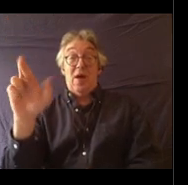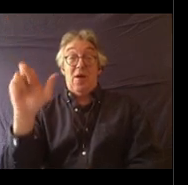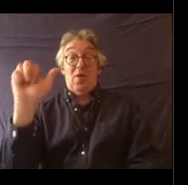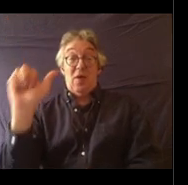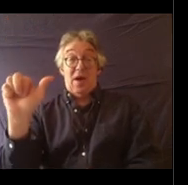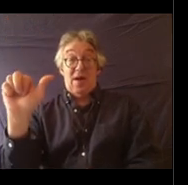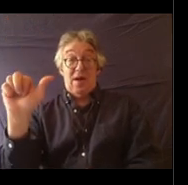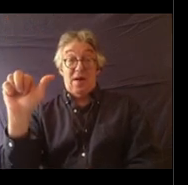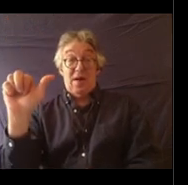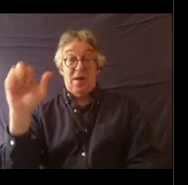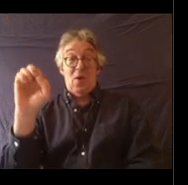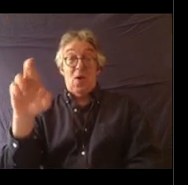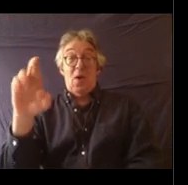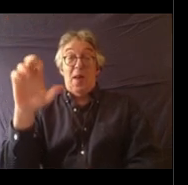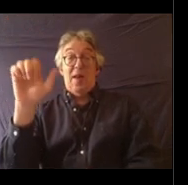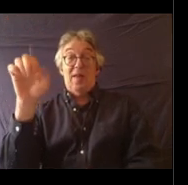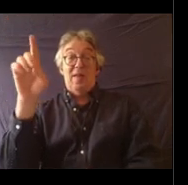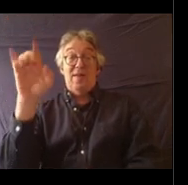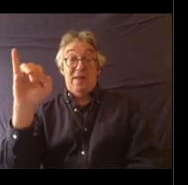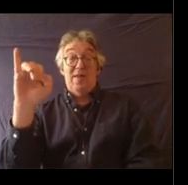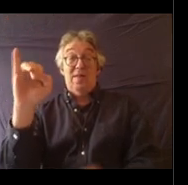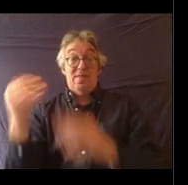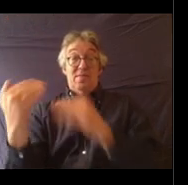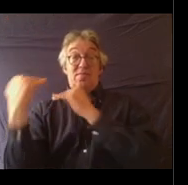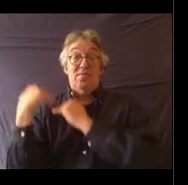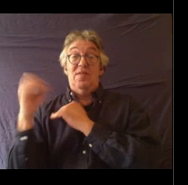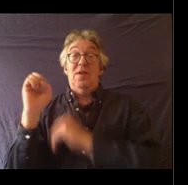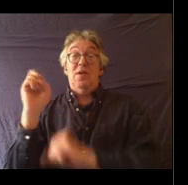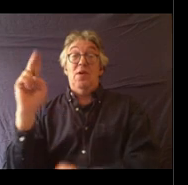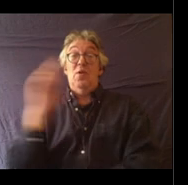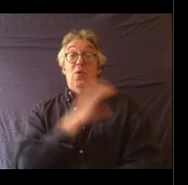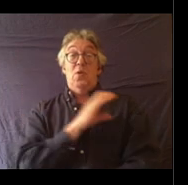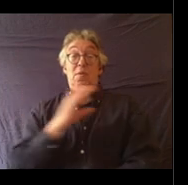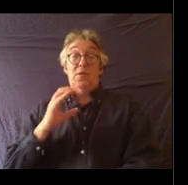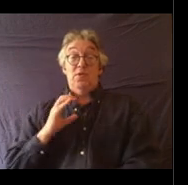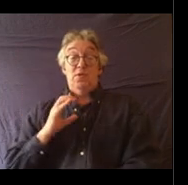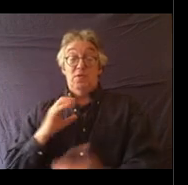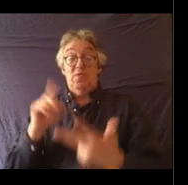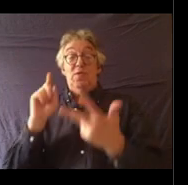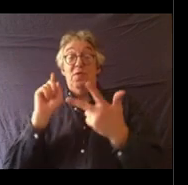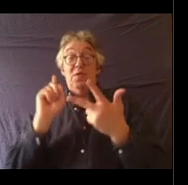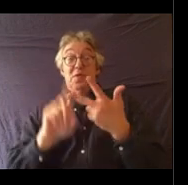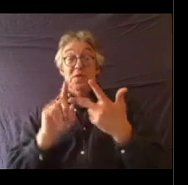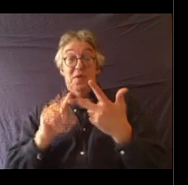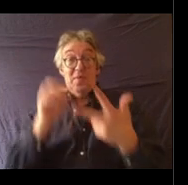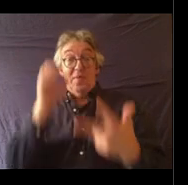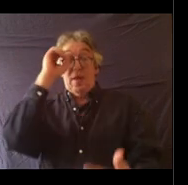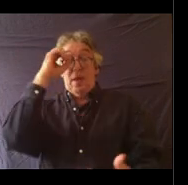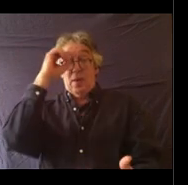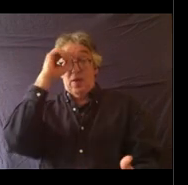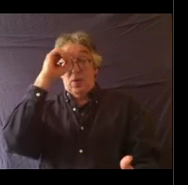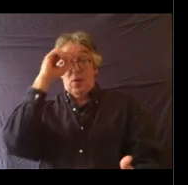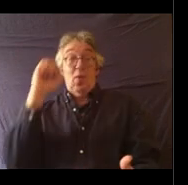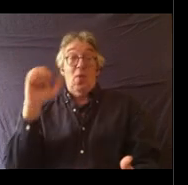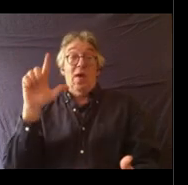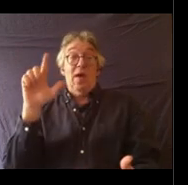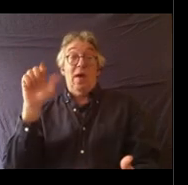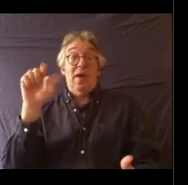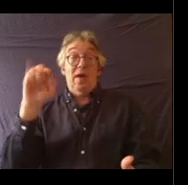DG Connect, and Alejandro Moledo, who is also a policy coordinator here at EDF. And in the